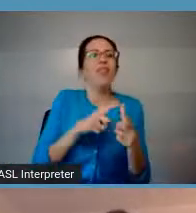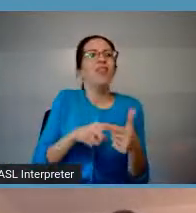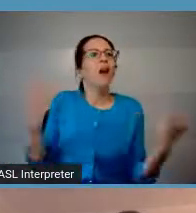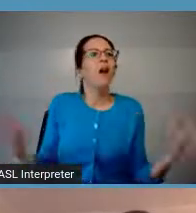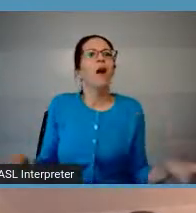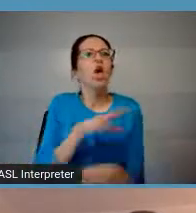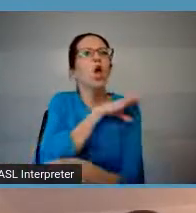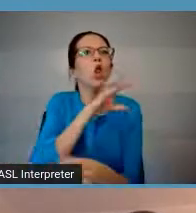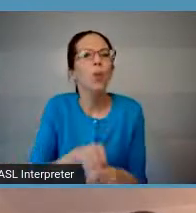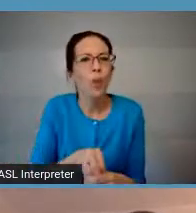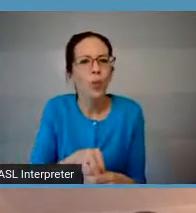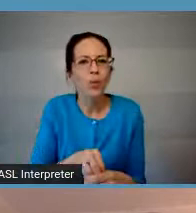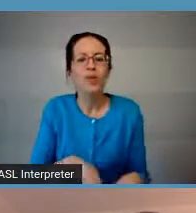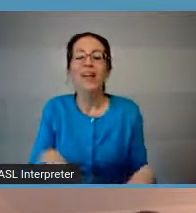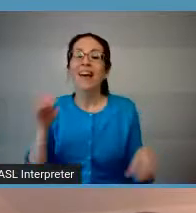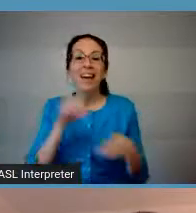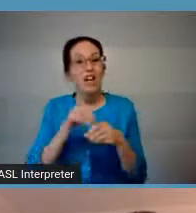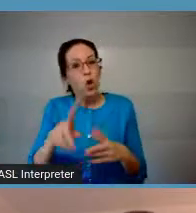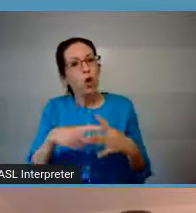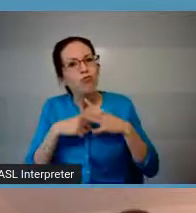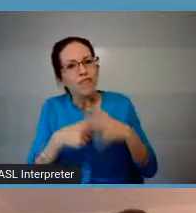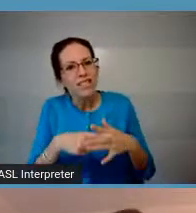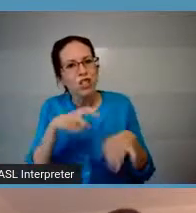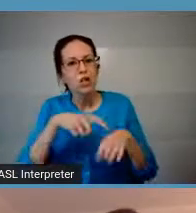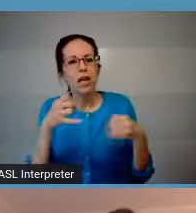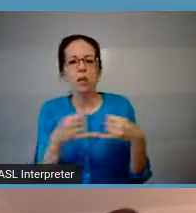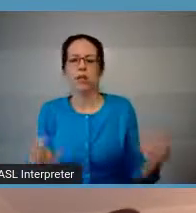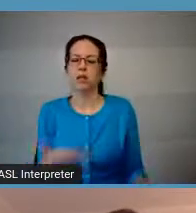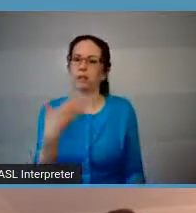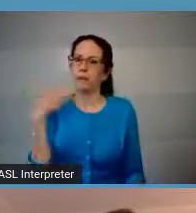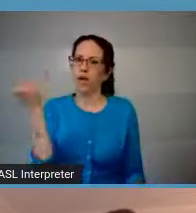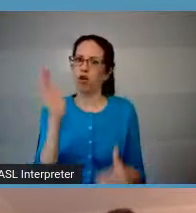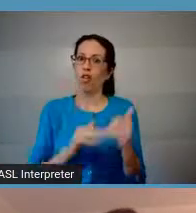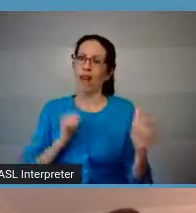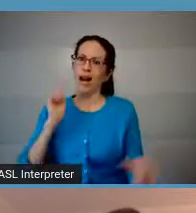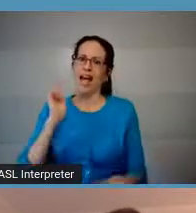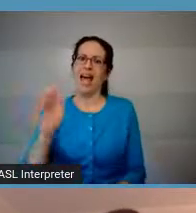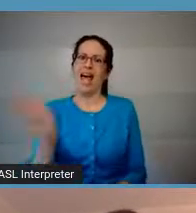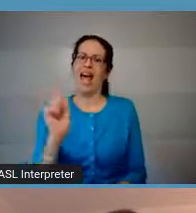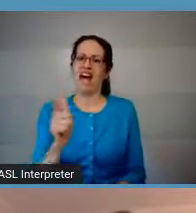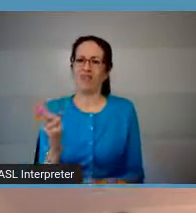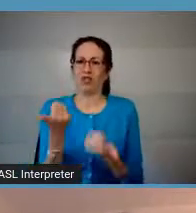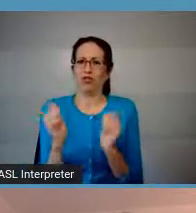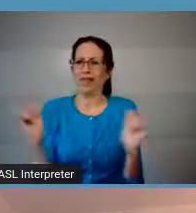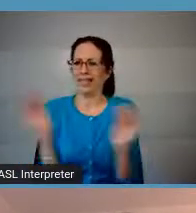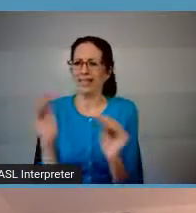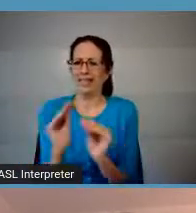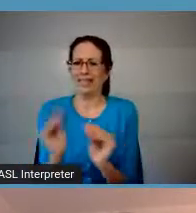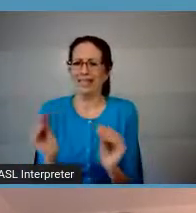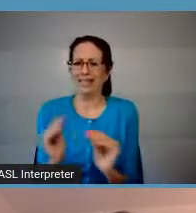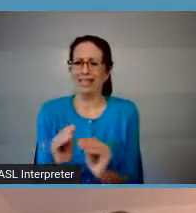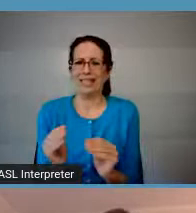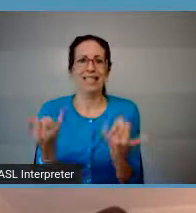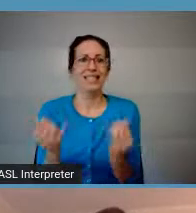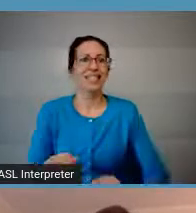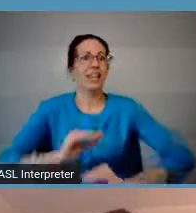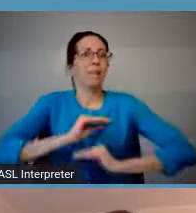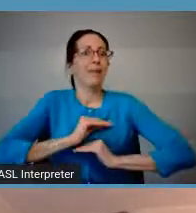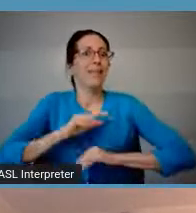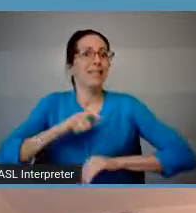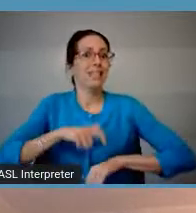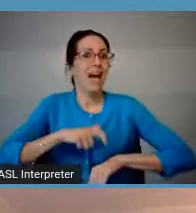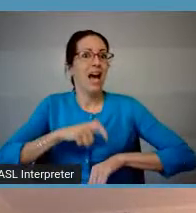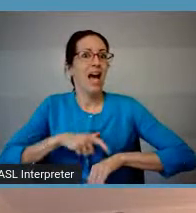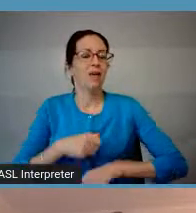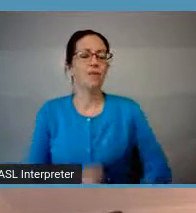original timeline than it is to go back after the fact and try to squeeze it in and still meet the original deadline.